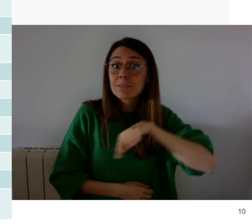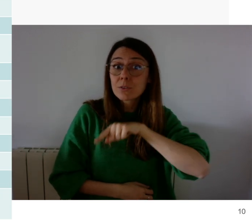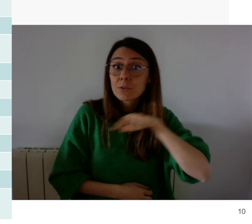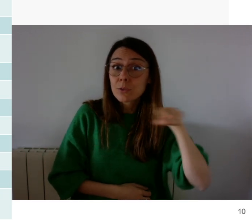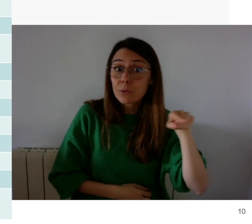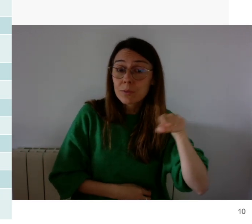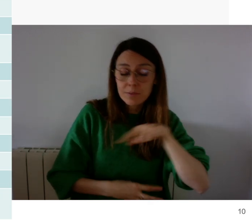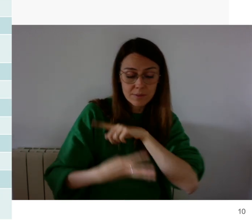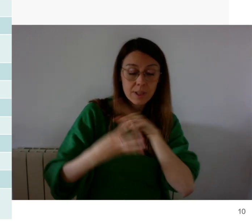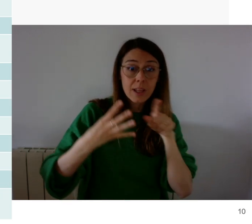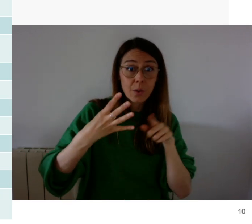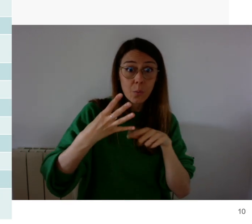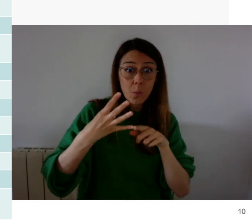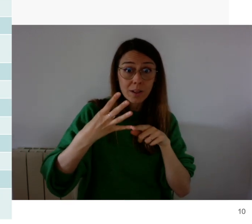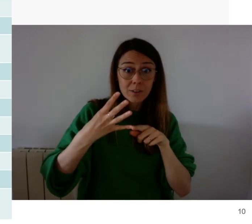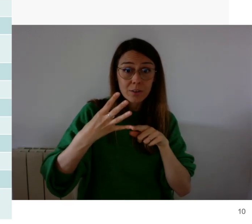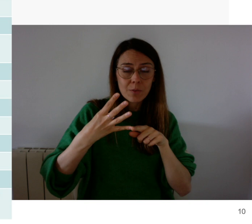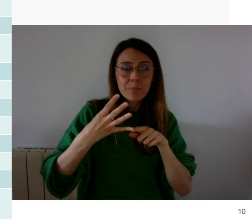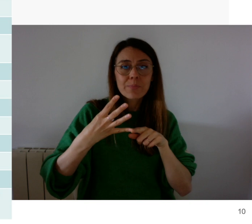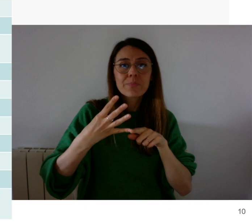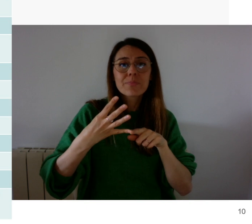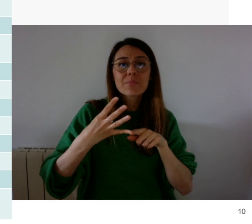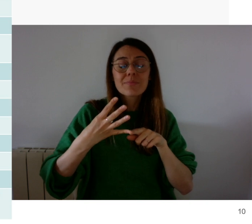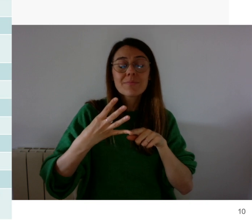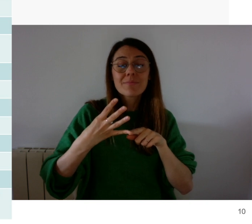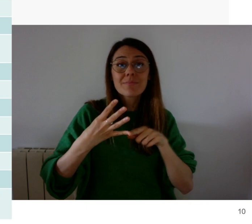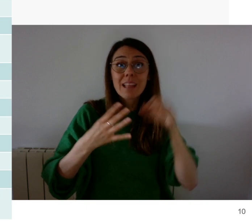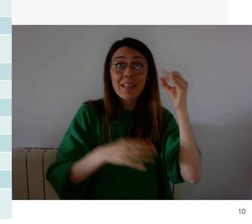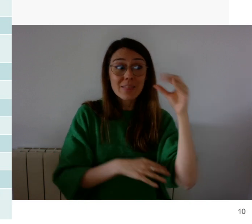path, or path and manner at the same time.